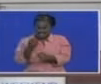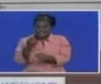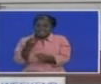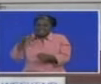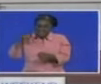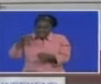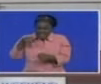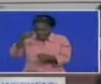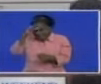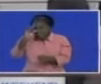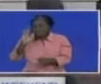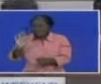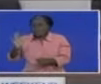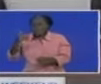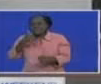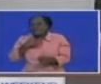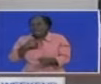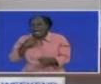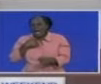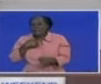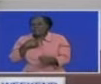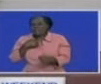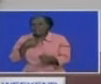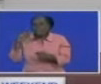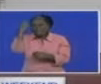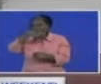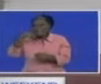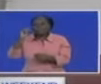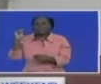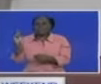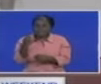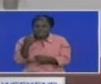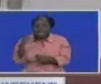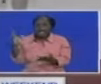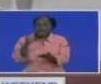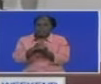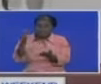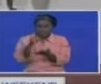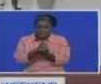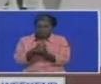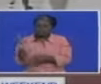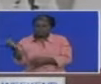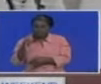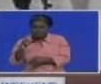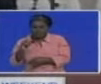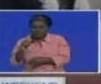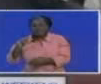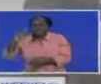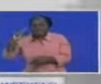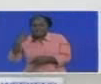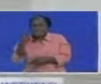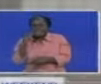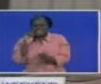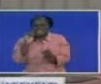his government will have what he described as the face of Kenya, and the appointment of his cabinet secretaries was his first